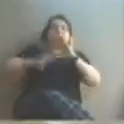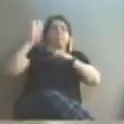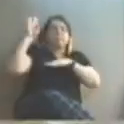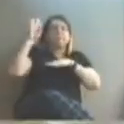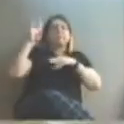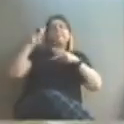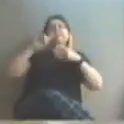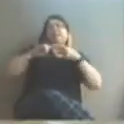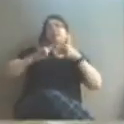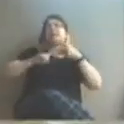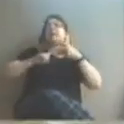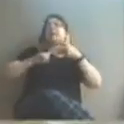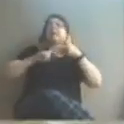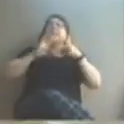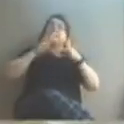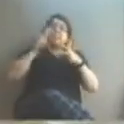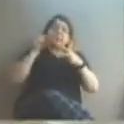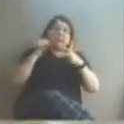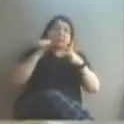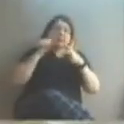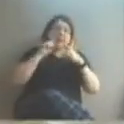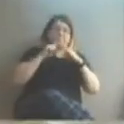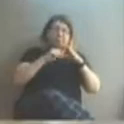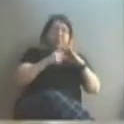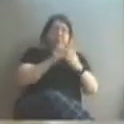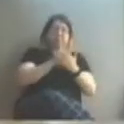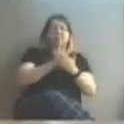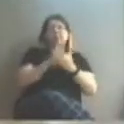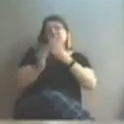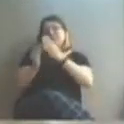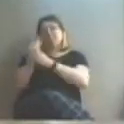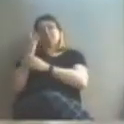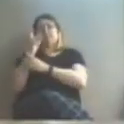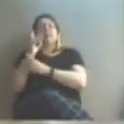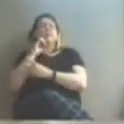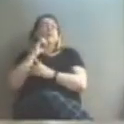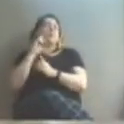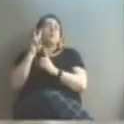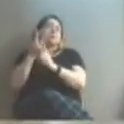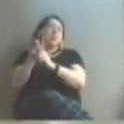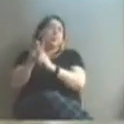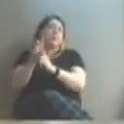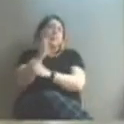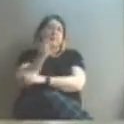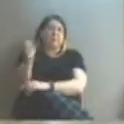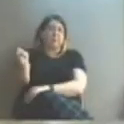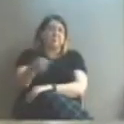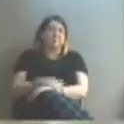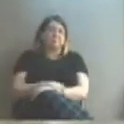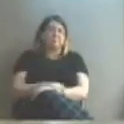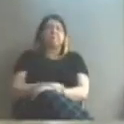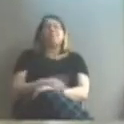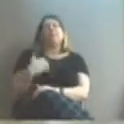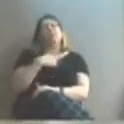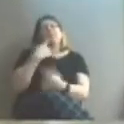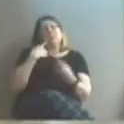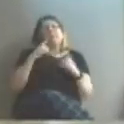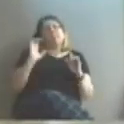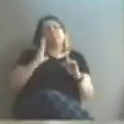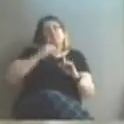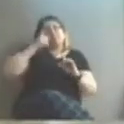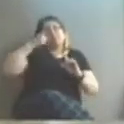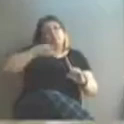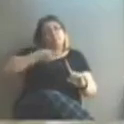about buses, and then throughout the spring, calls about student assignment and student placement. But we have achieved our goal